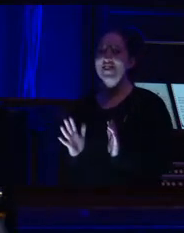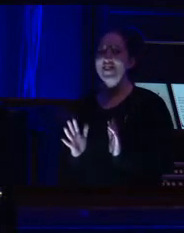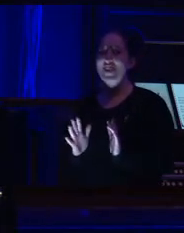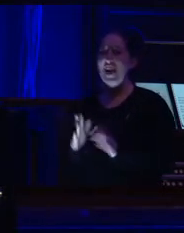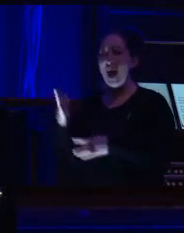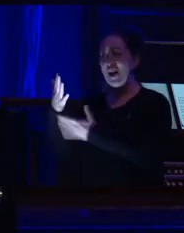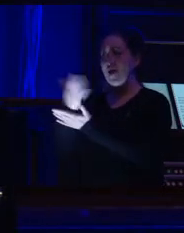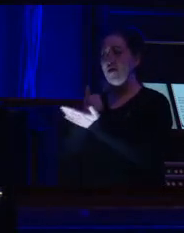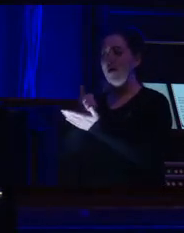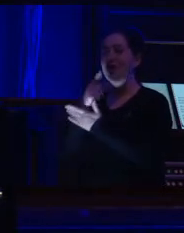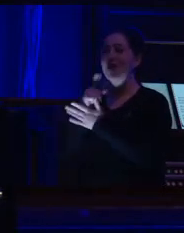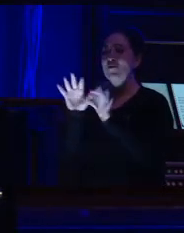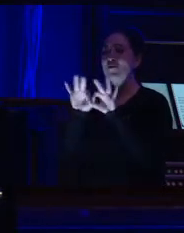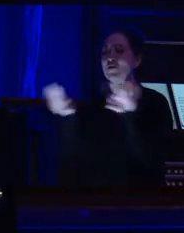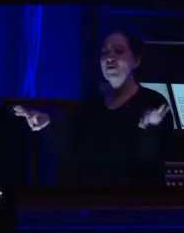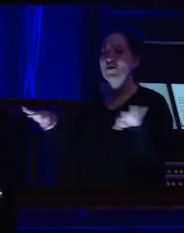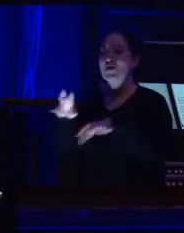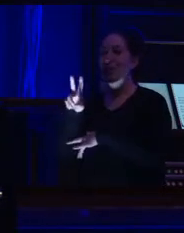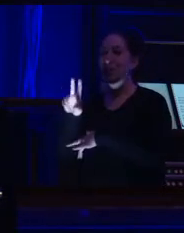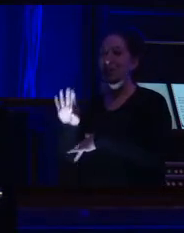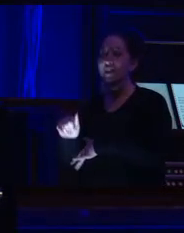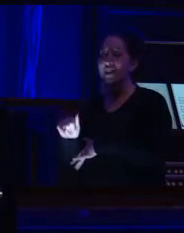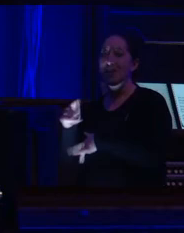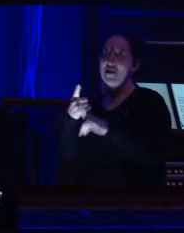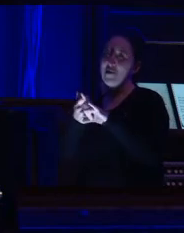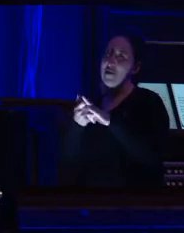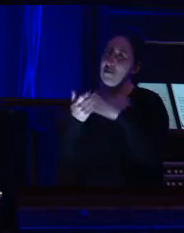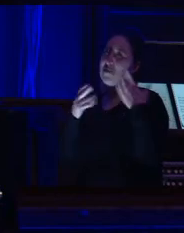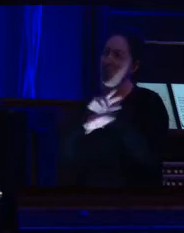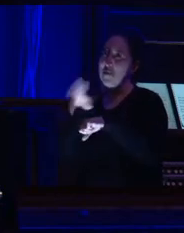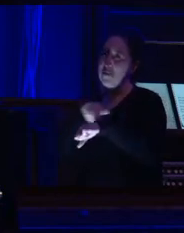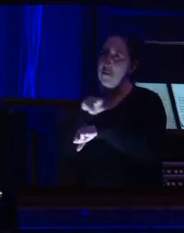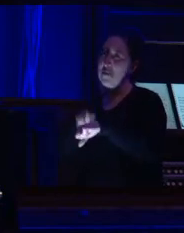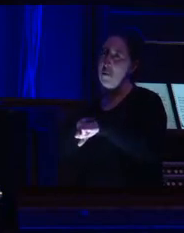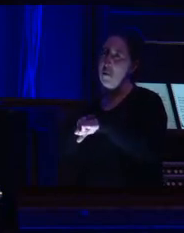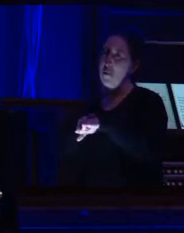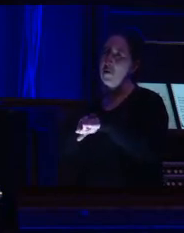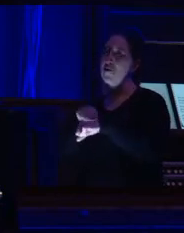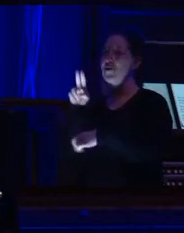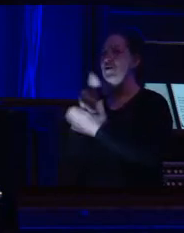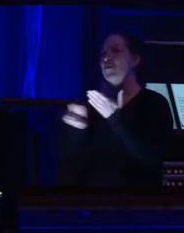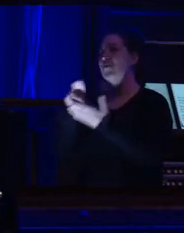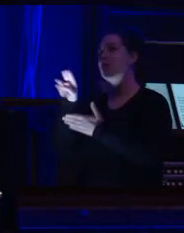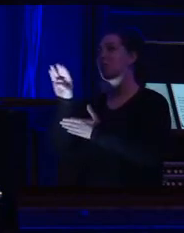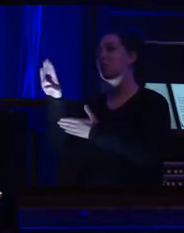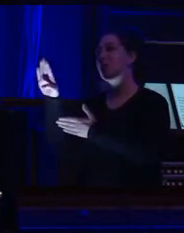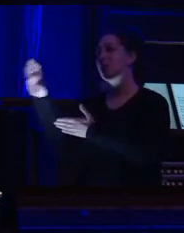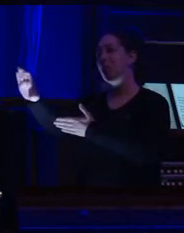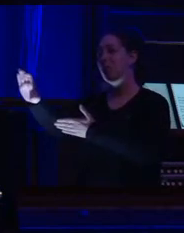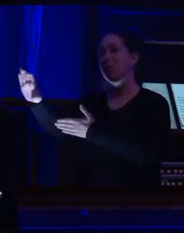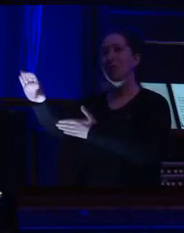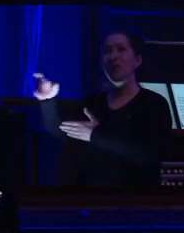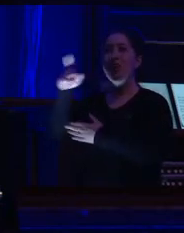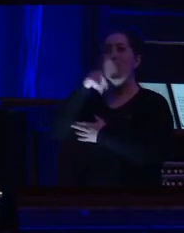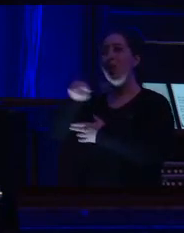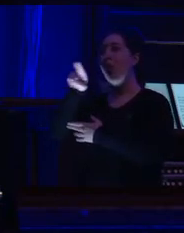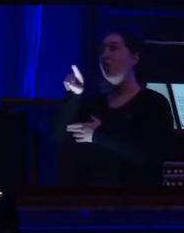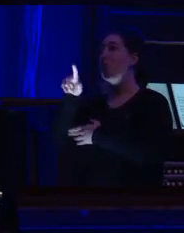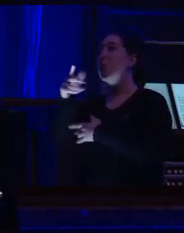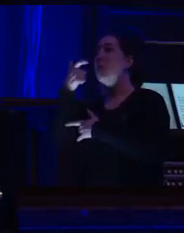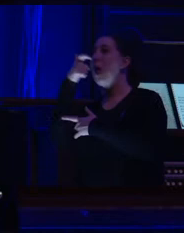undergraduate degree from none other than the University of British Columbia. And for all of you watching from